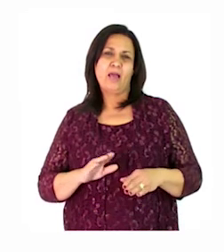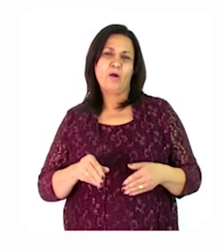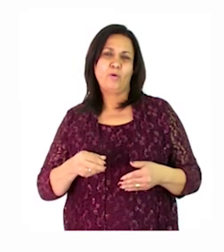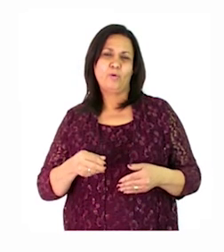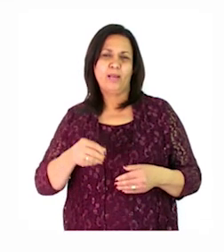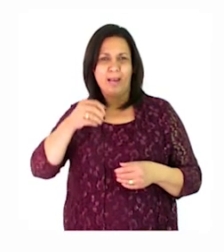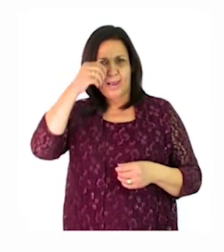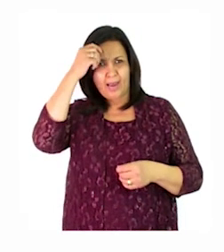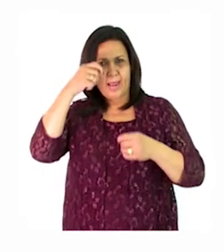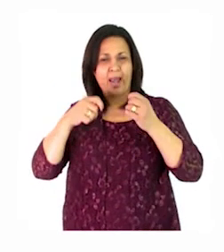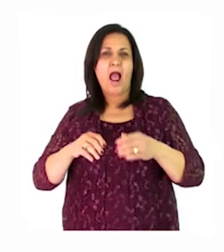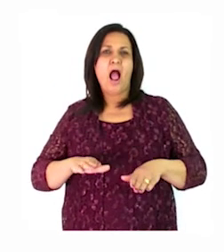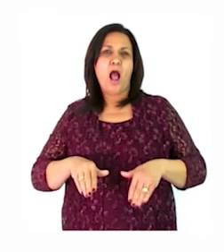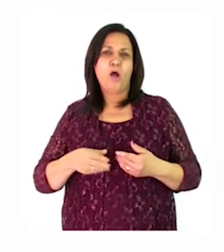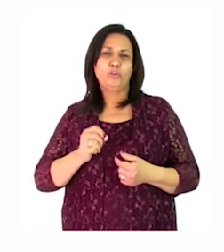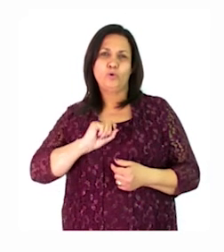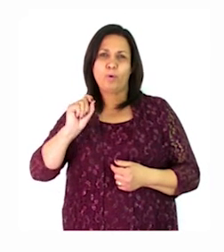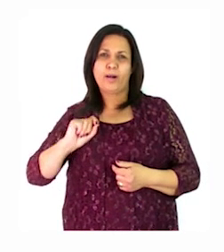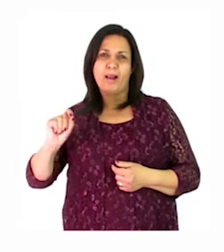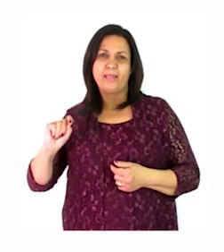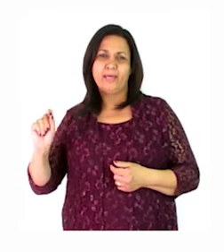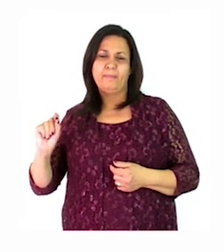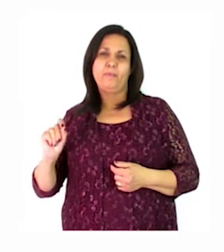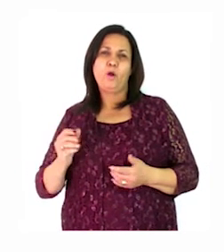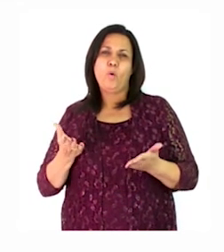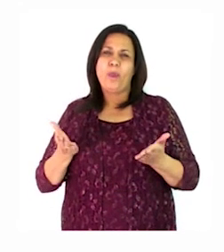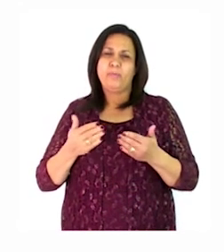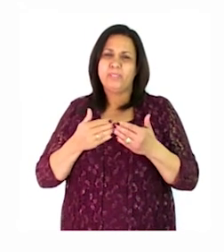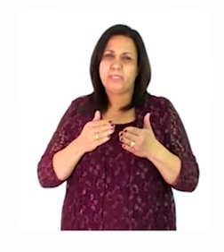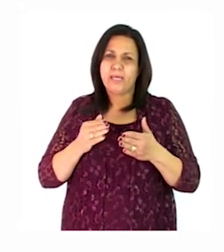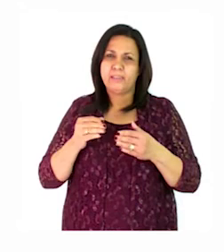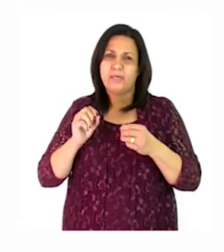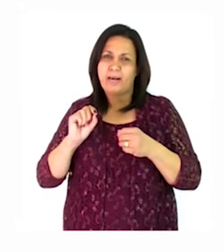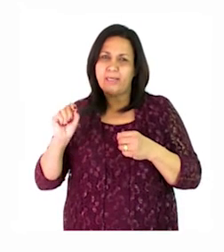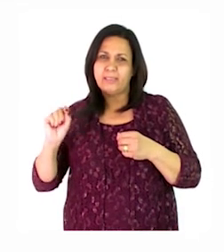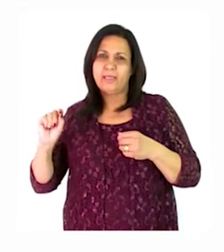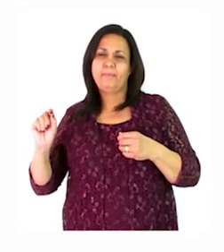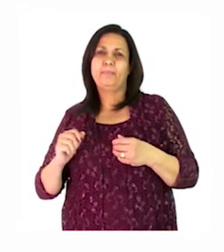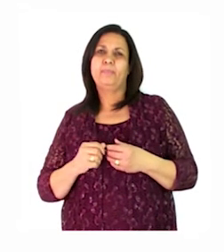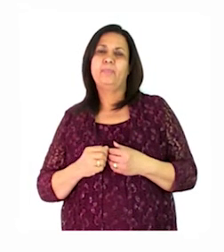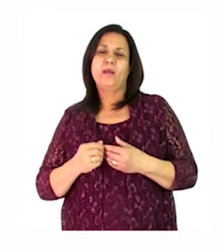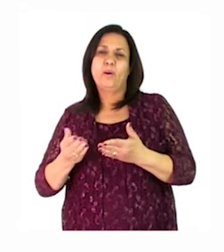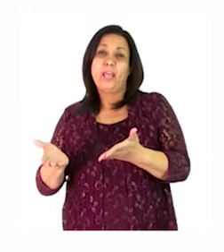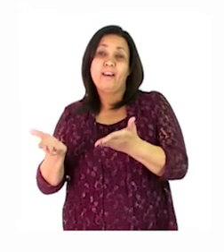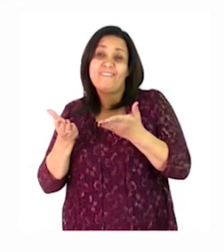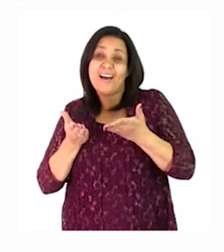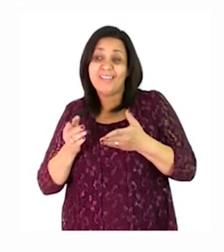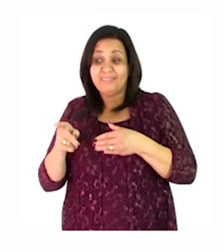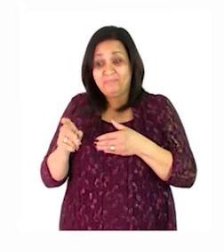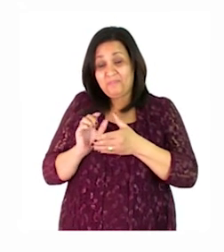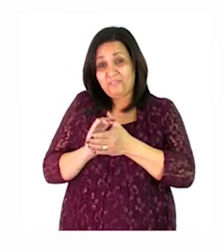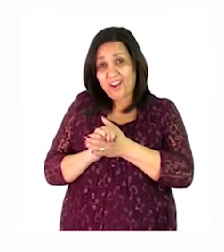we write them? How do we form the letters? I will invite my friend